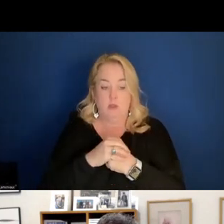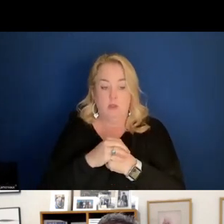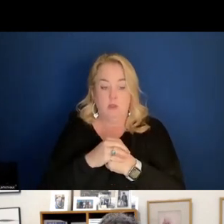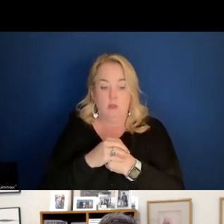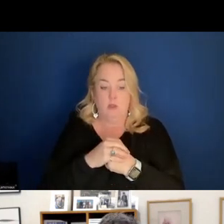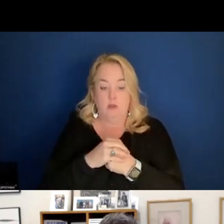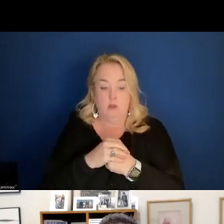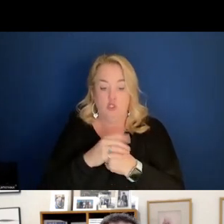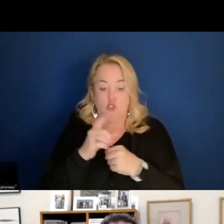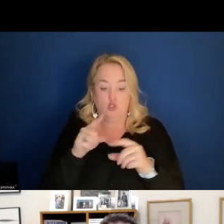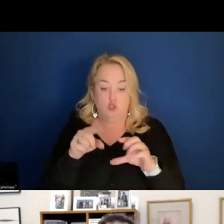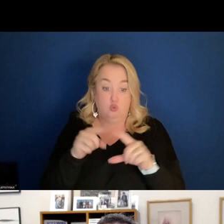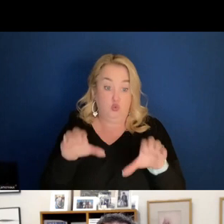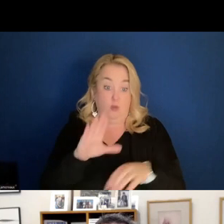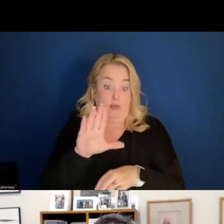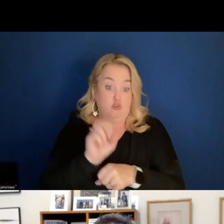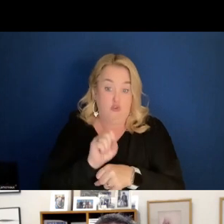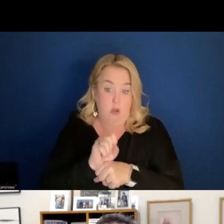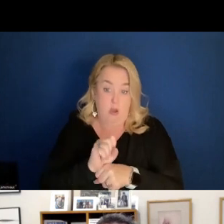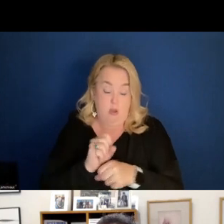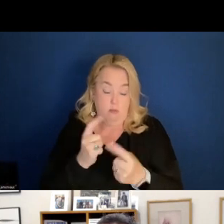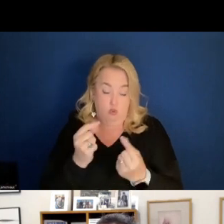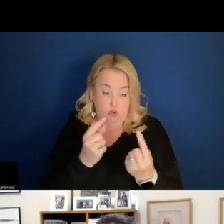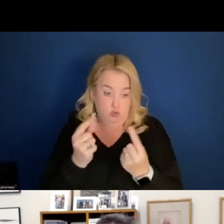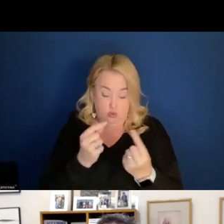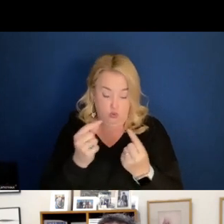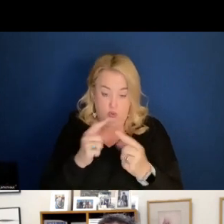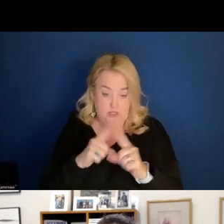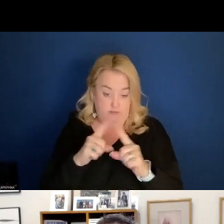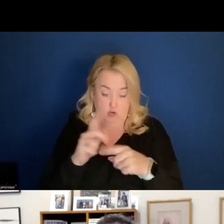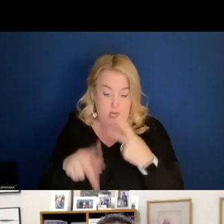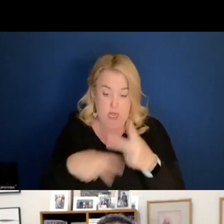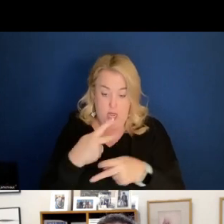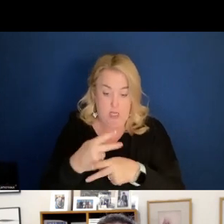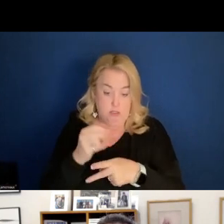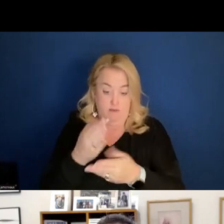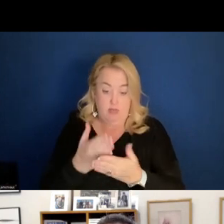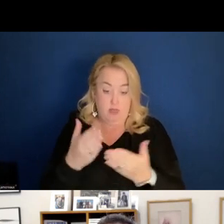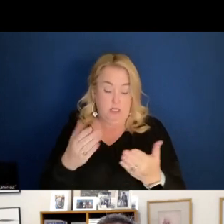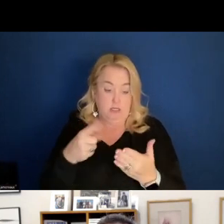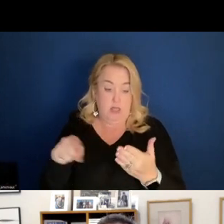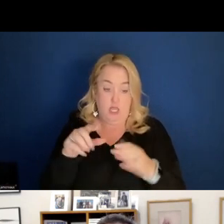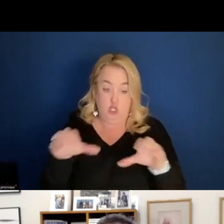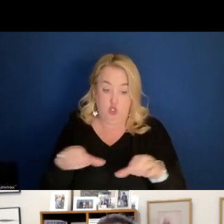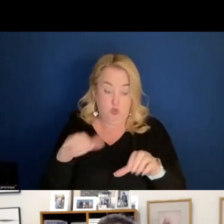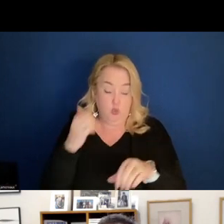in order to do their job, right? What are the different kinds of tasks that they do every day?